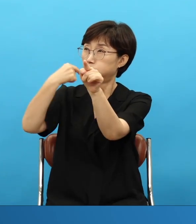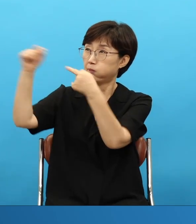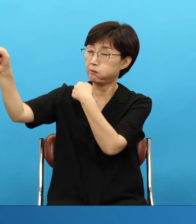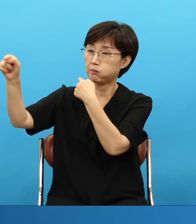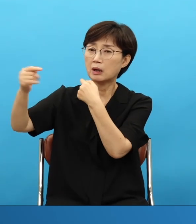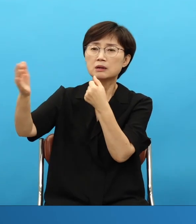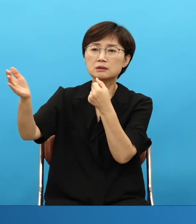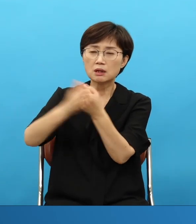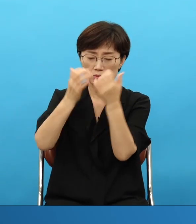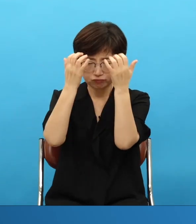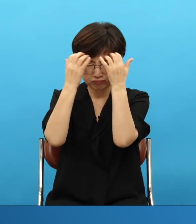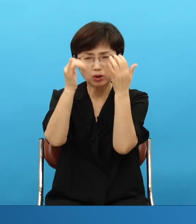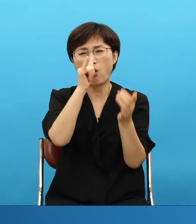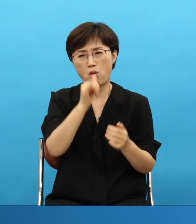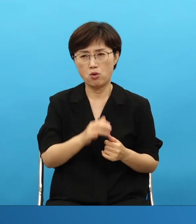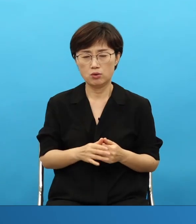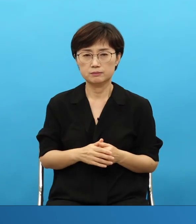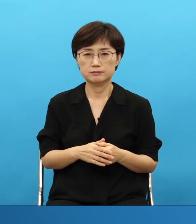covenant incorrectly, it's difficult.